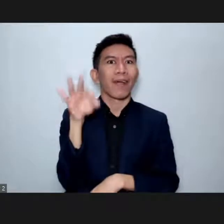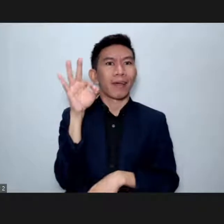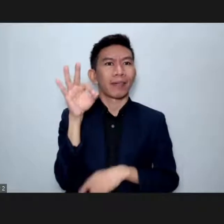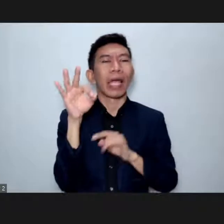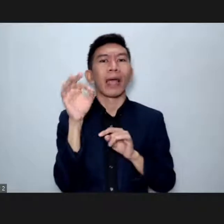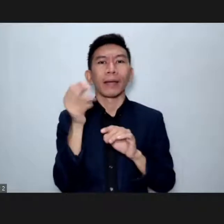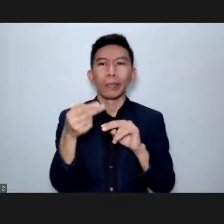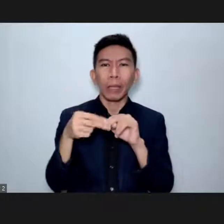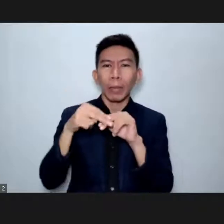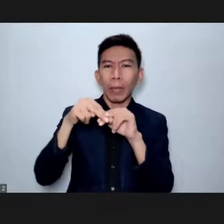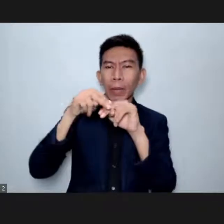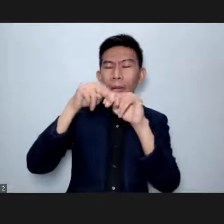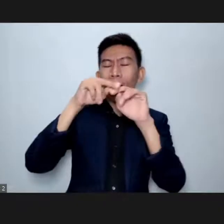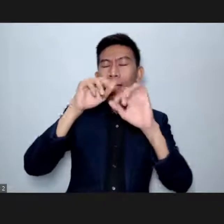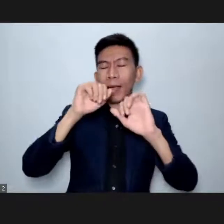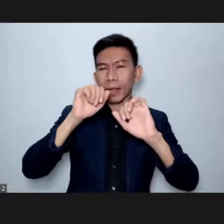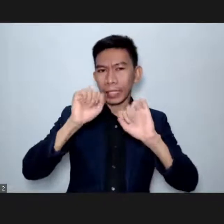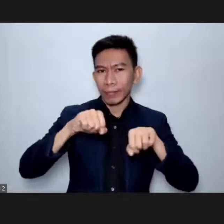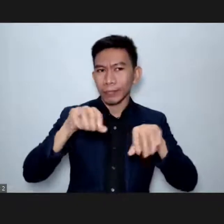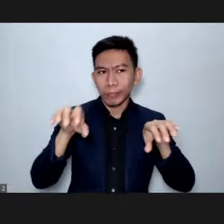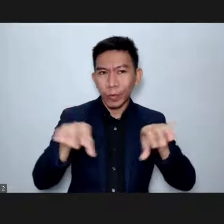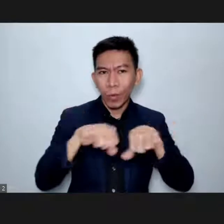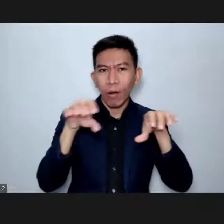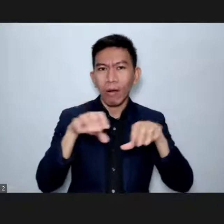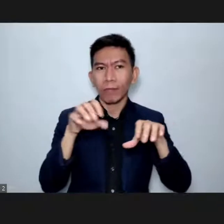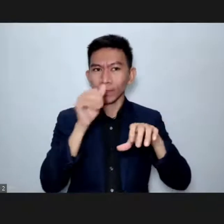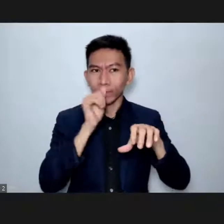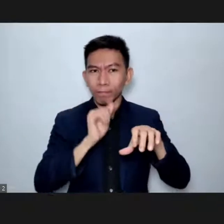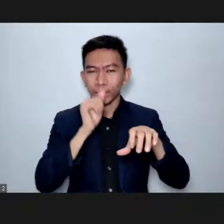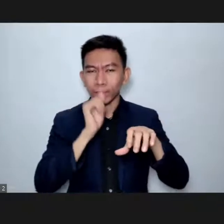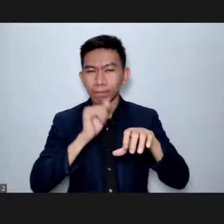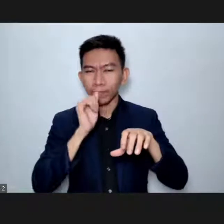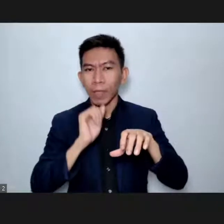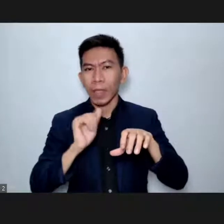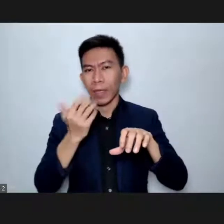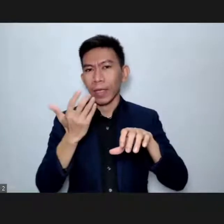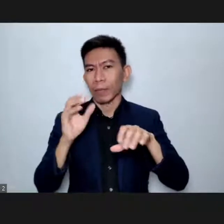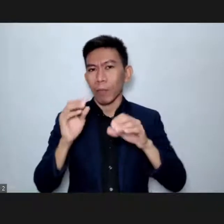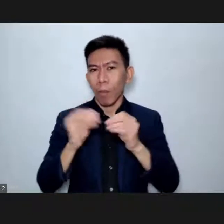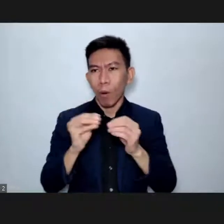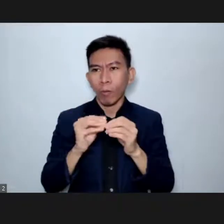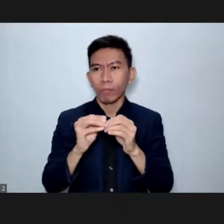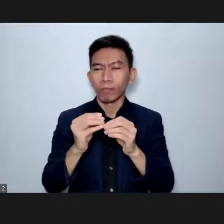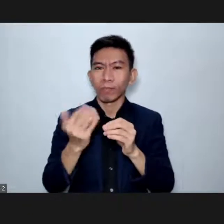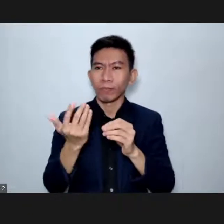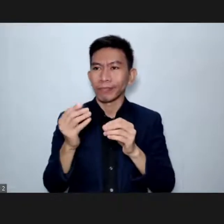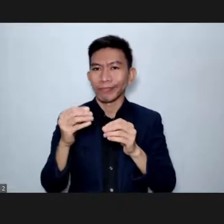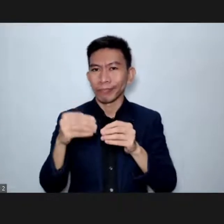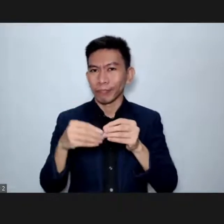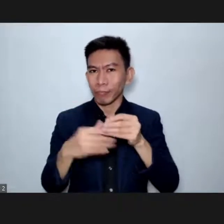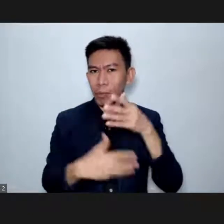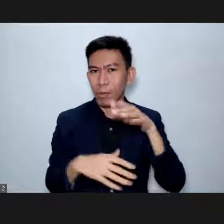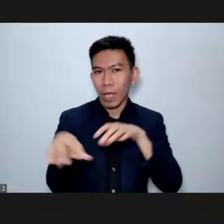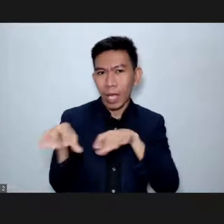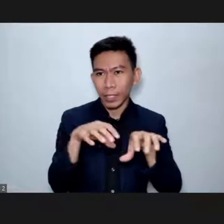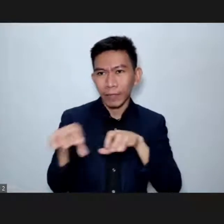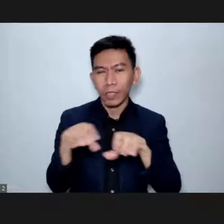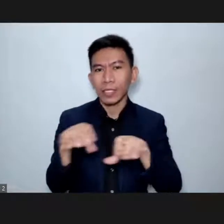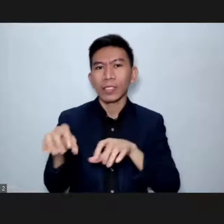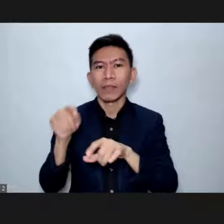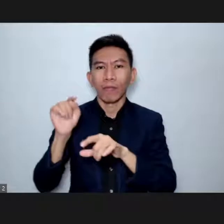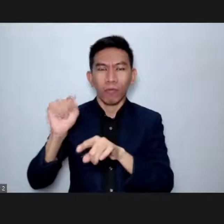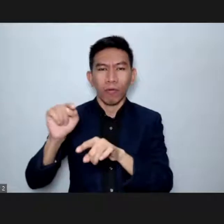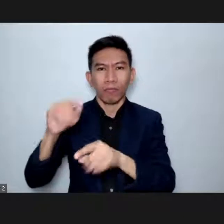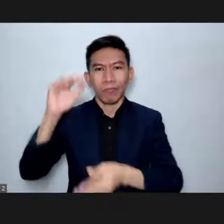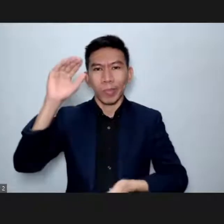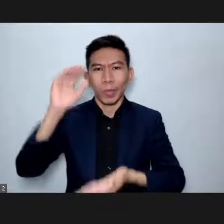more, and invest wisely in this kind of endeavor. Cancer control is definitely one